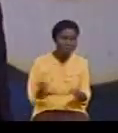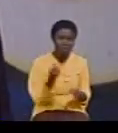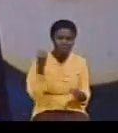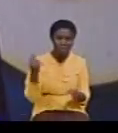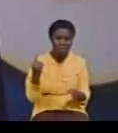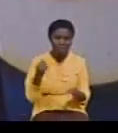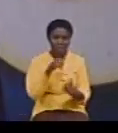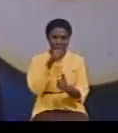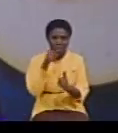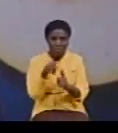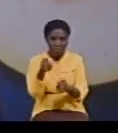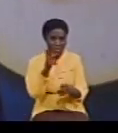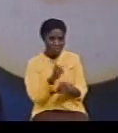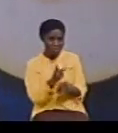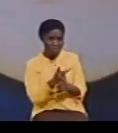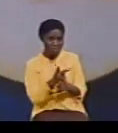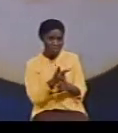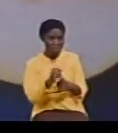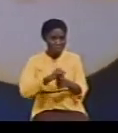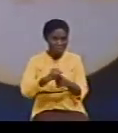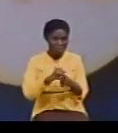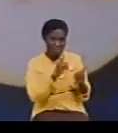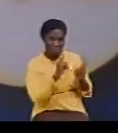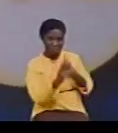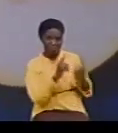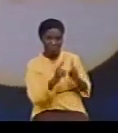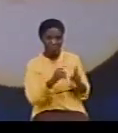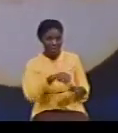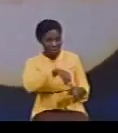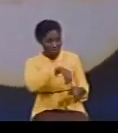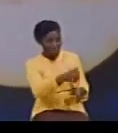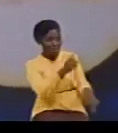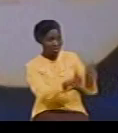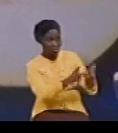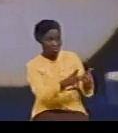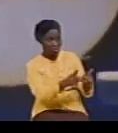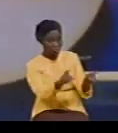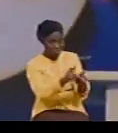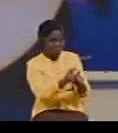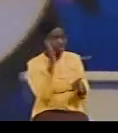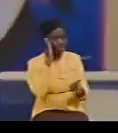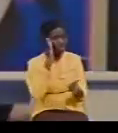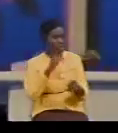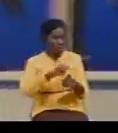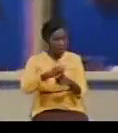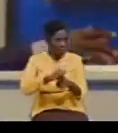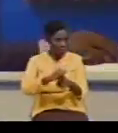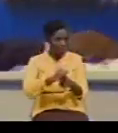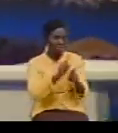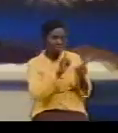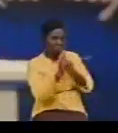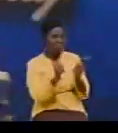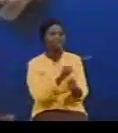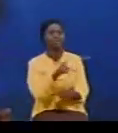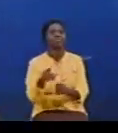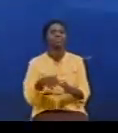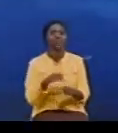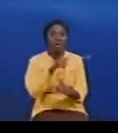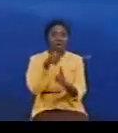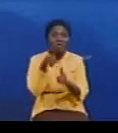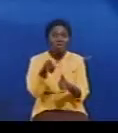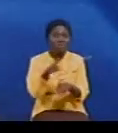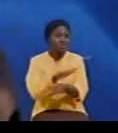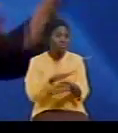keep malice, the other people too will keep malice with you. When you don't wear a